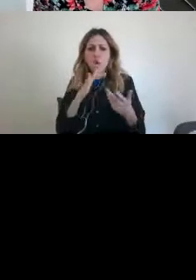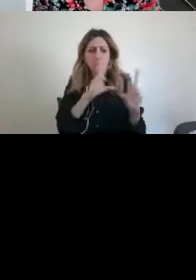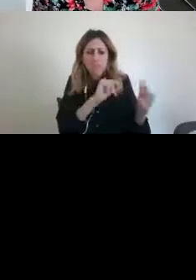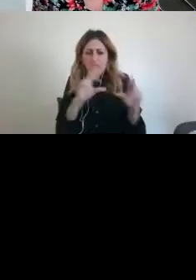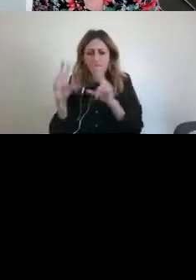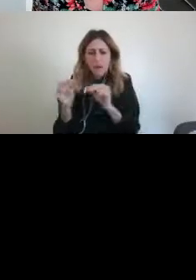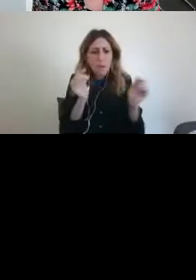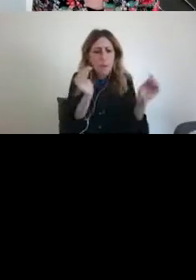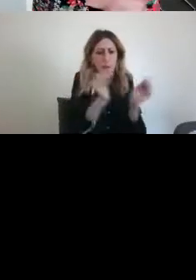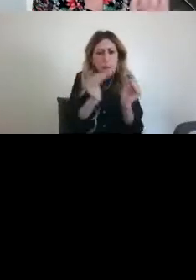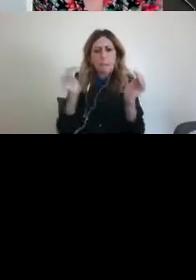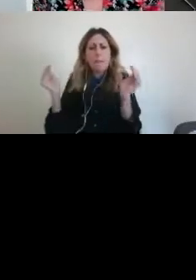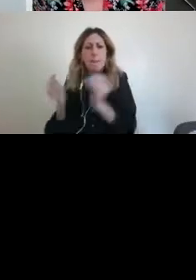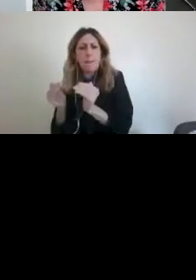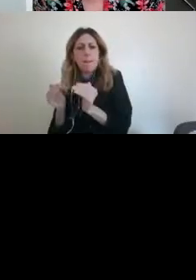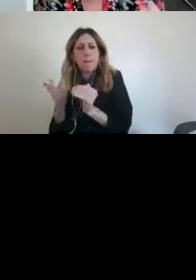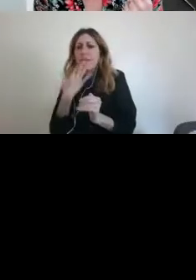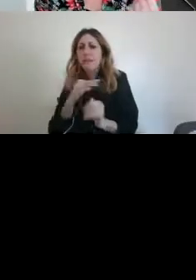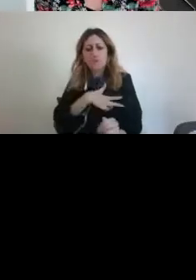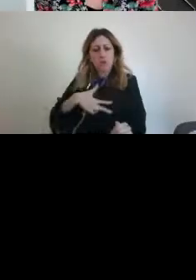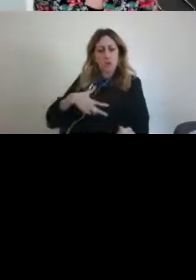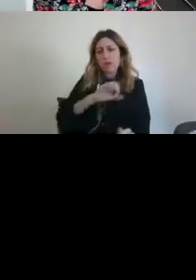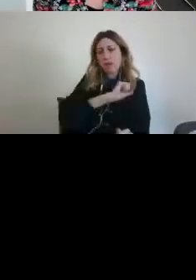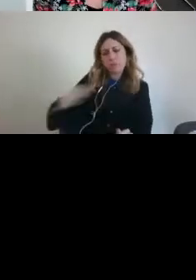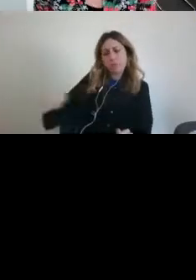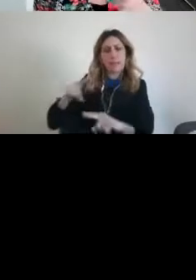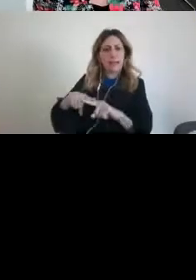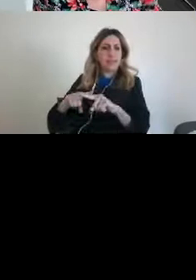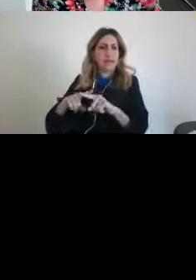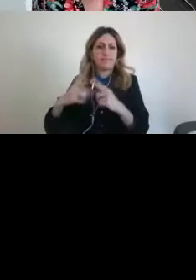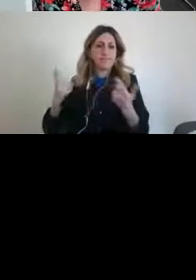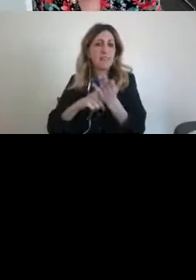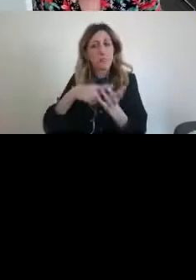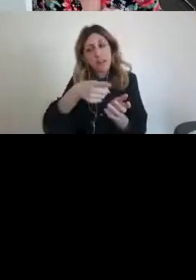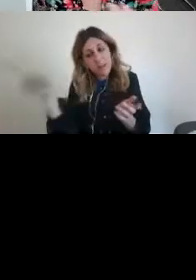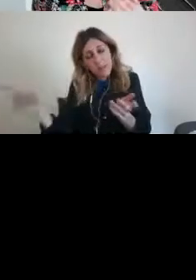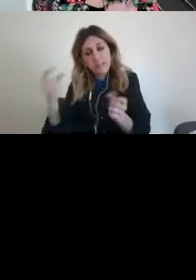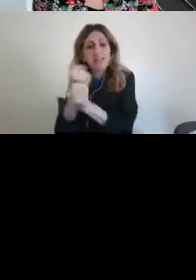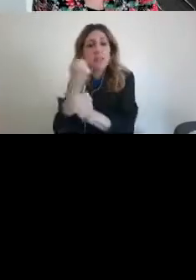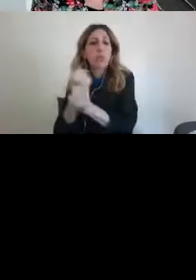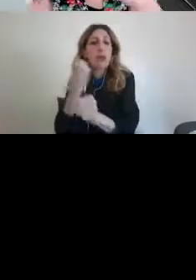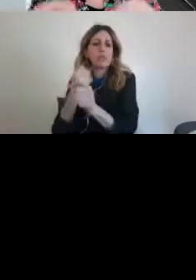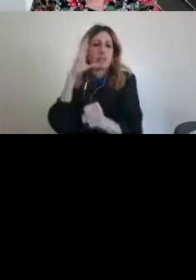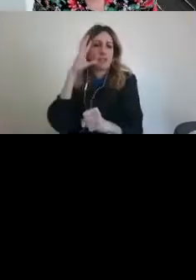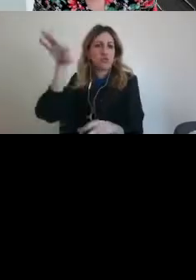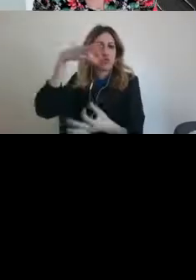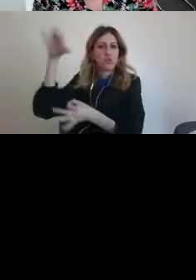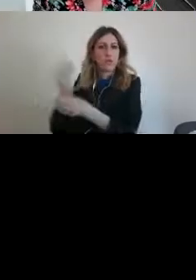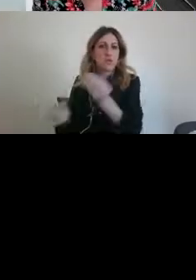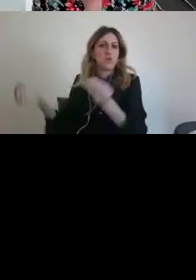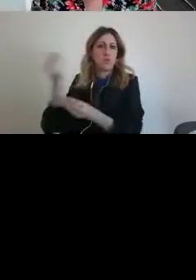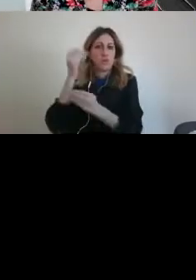well. So Google can understand if I search in English, but I'm located